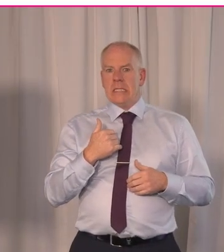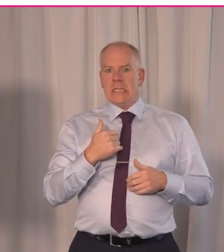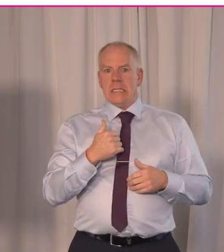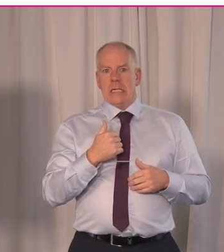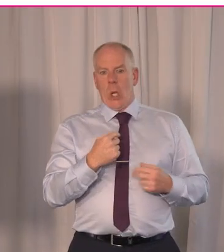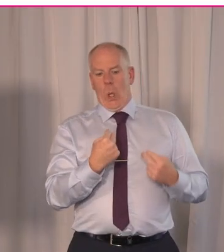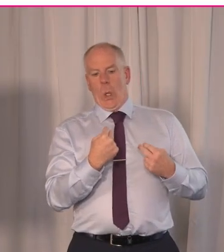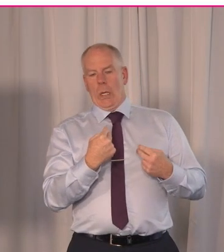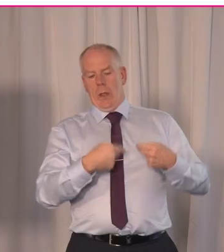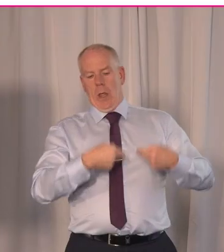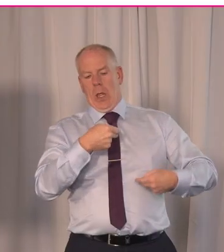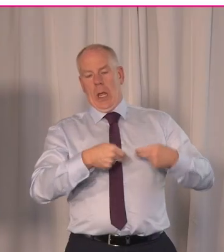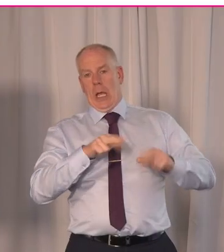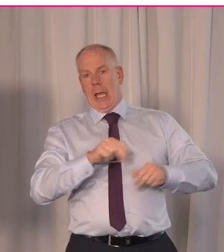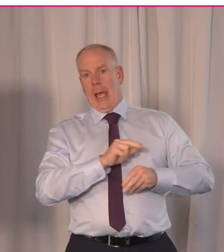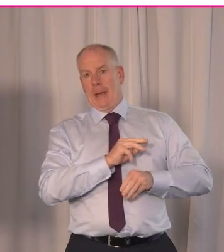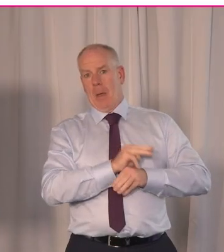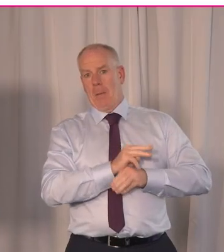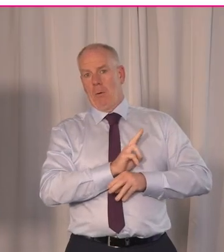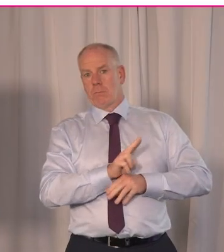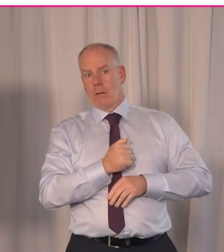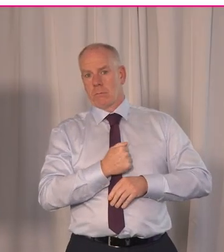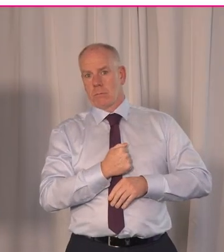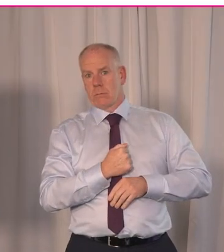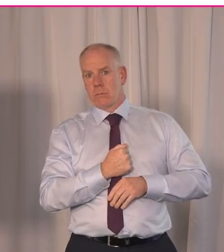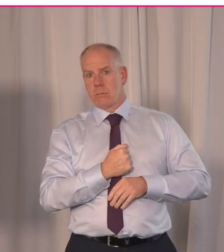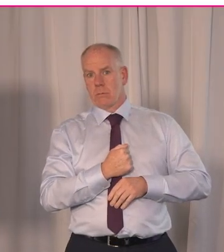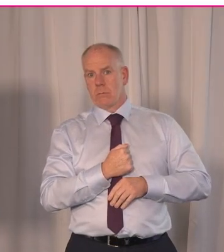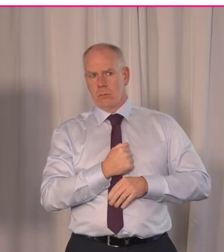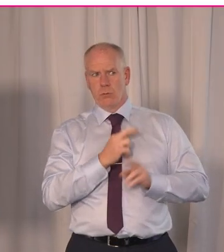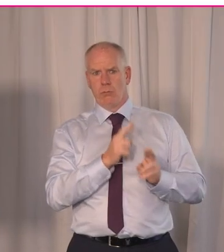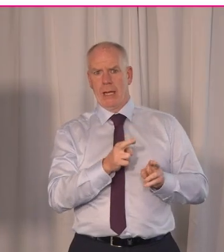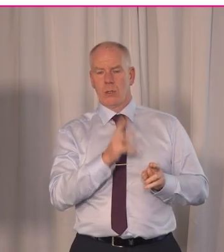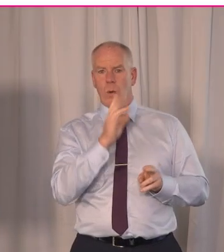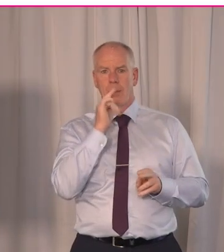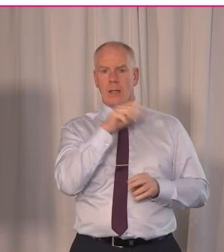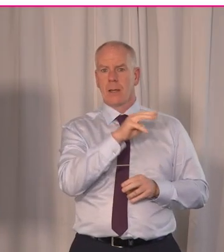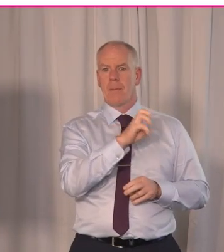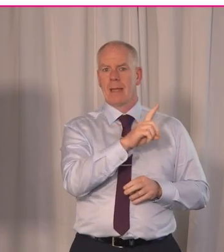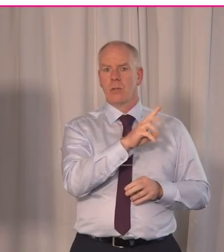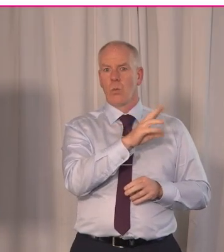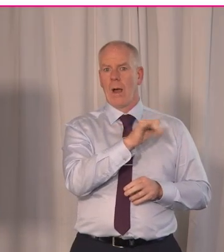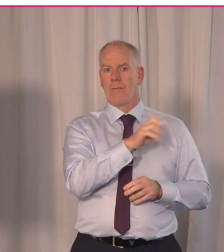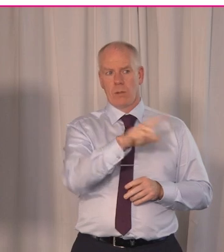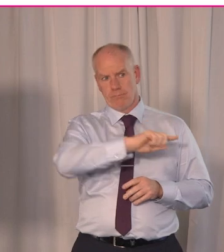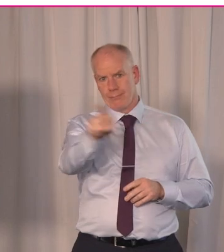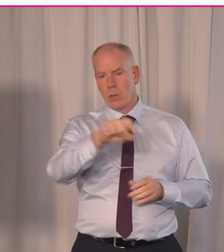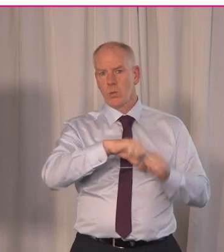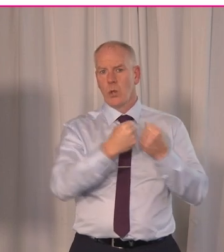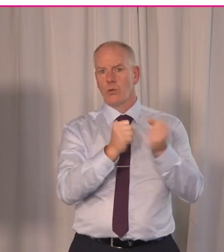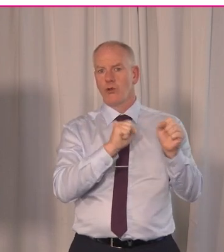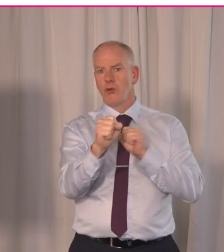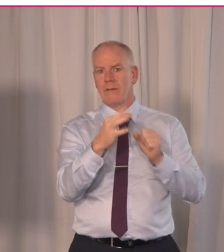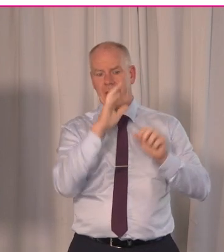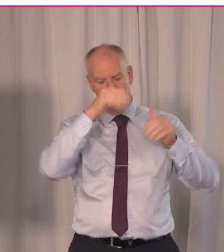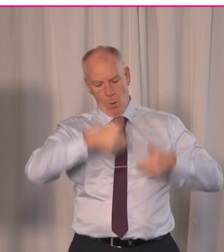parenting ability judged. And this fear is warranted because midwives will refer women to social services because